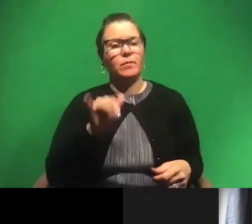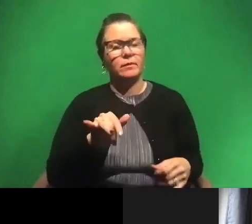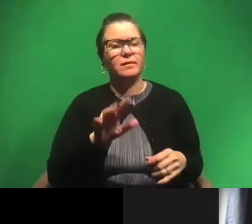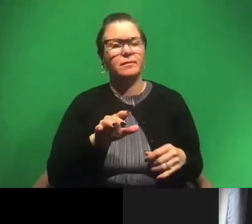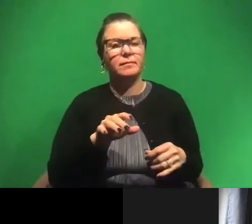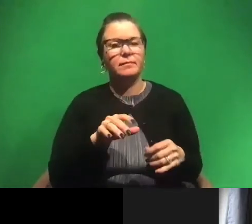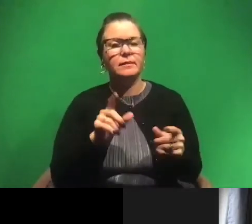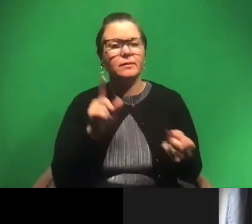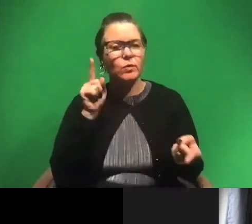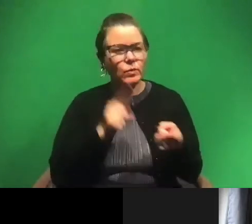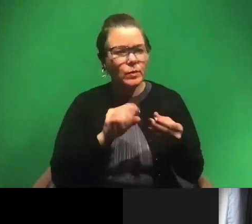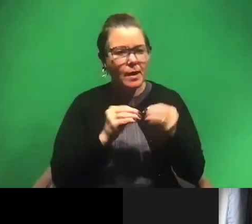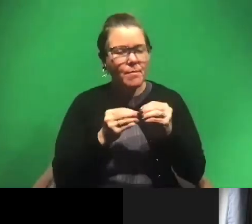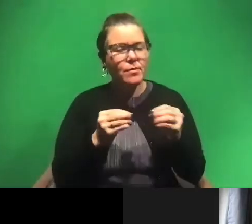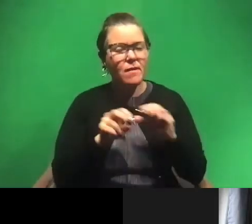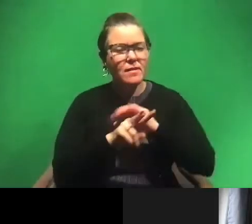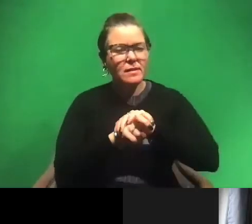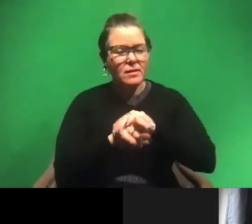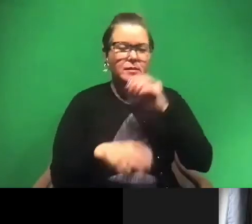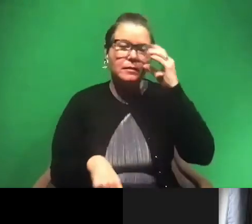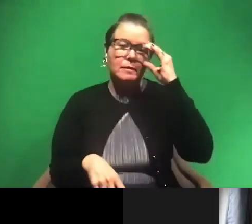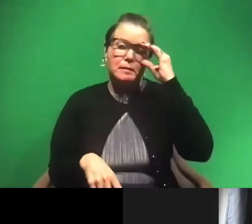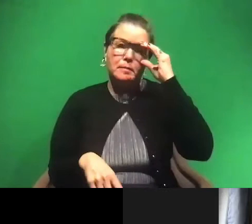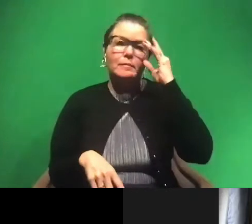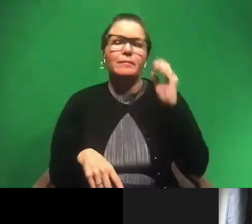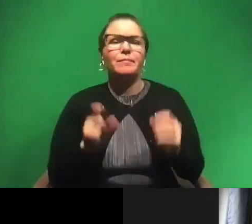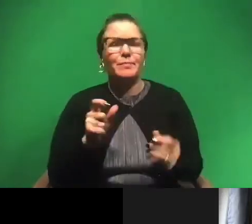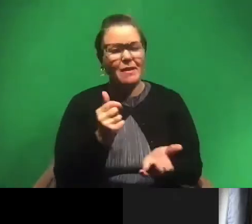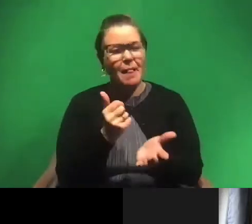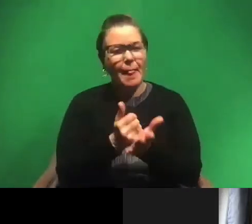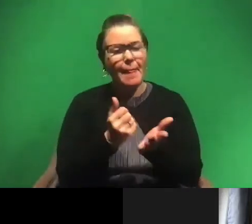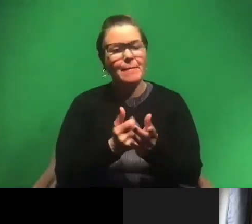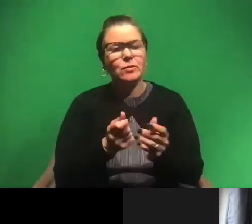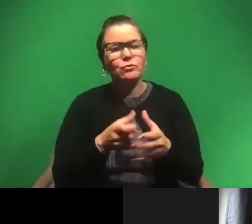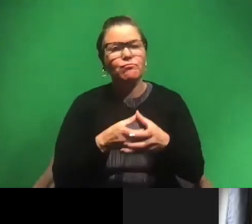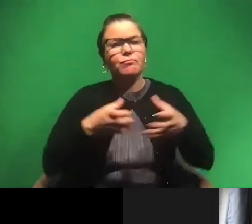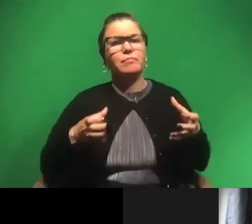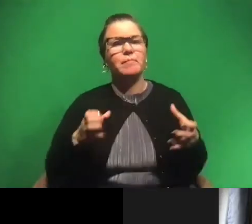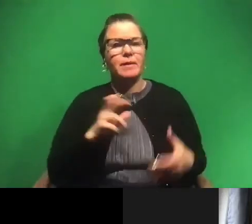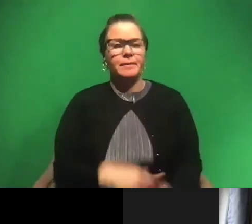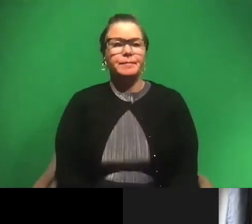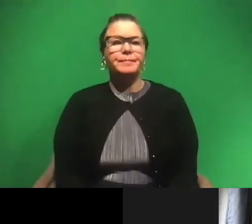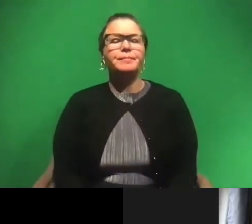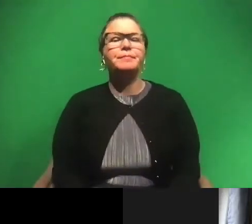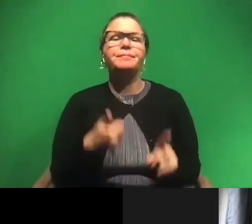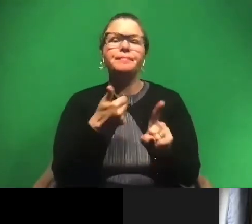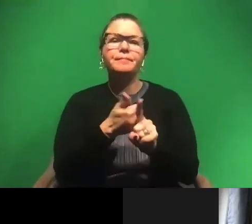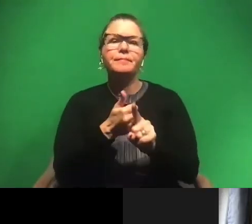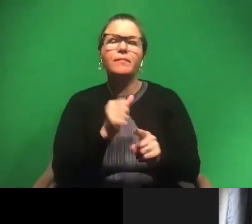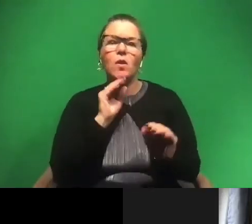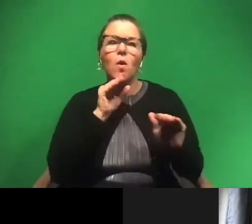endangered species and needs a little help to come back. So abalone are ocean